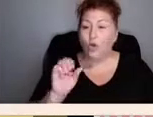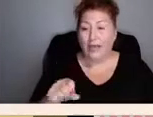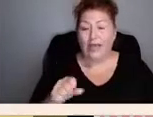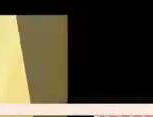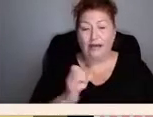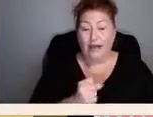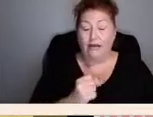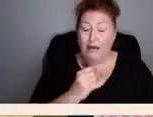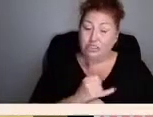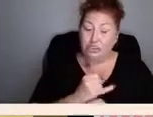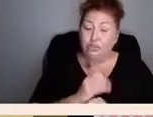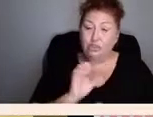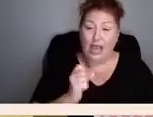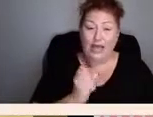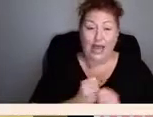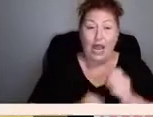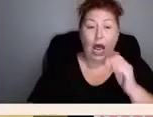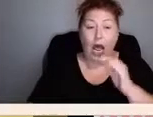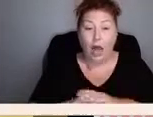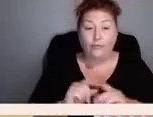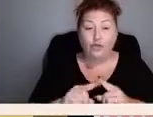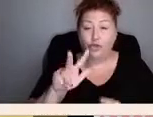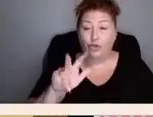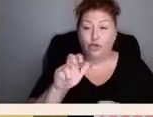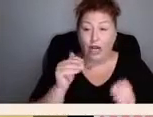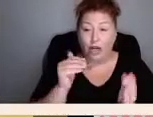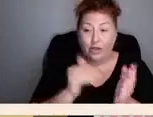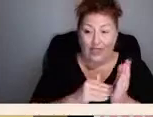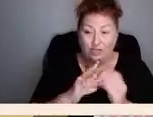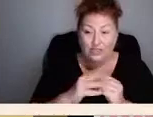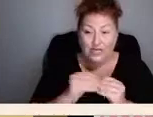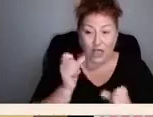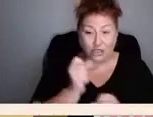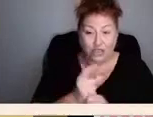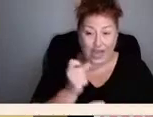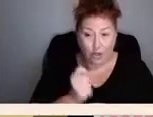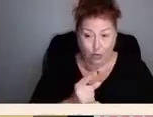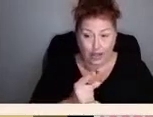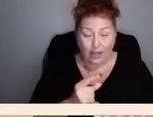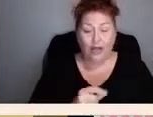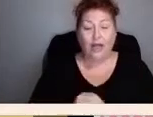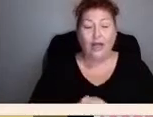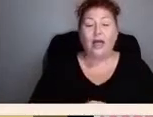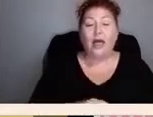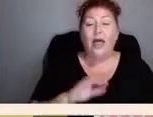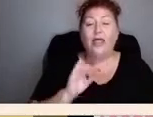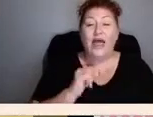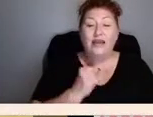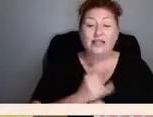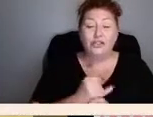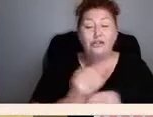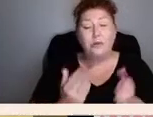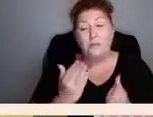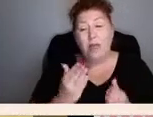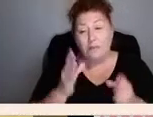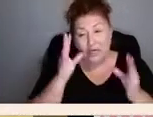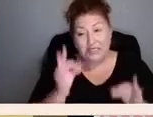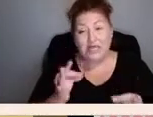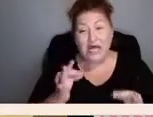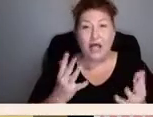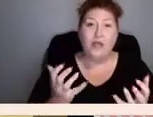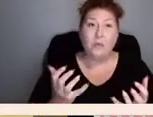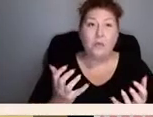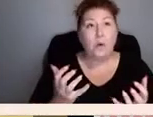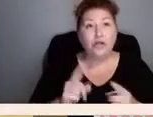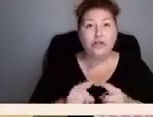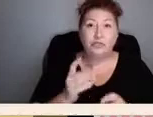an institution can get up to $300,000 annually. And the institution may decide that they would like